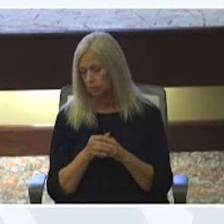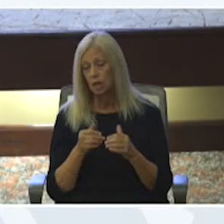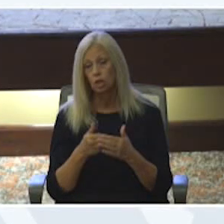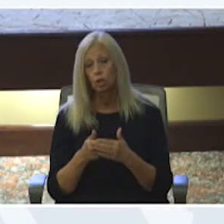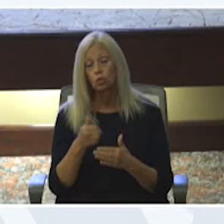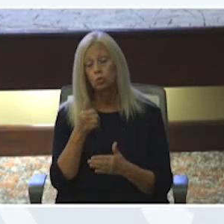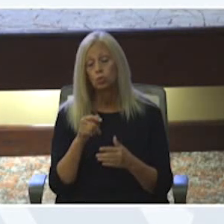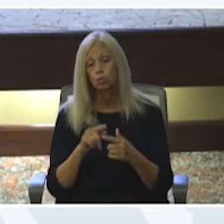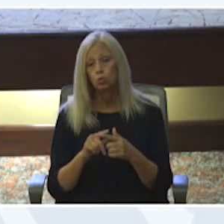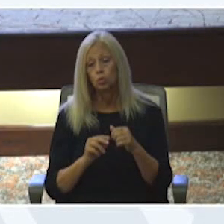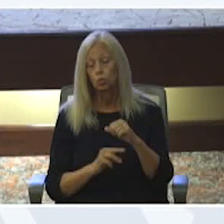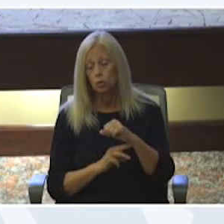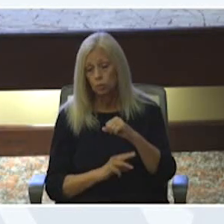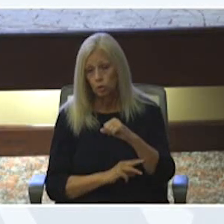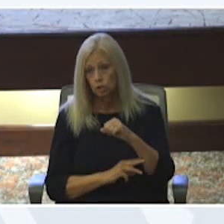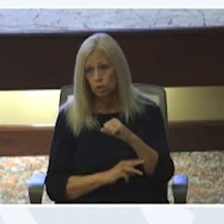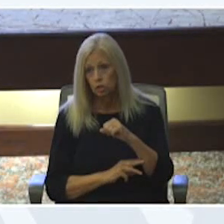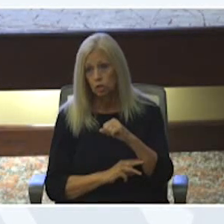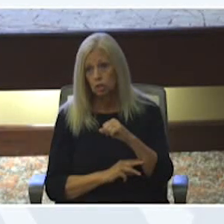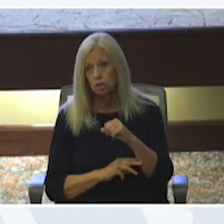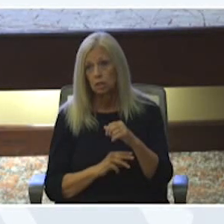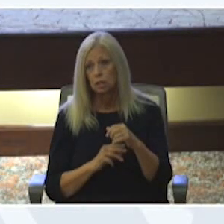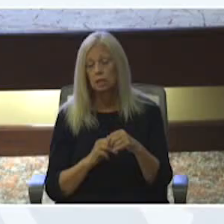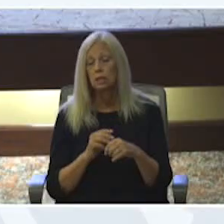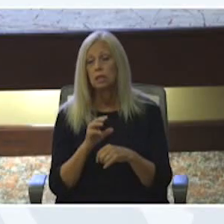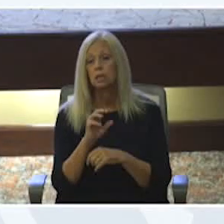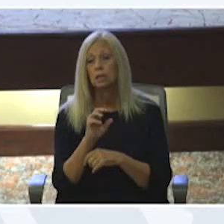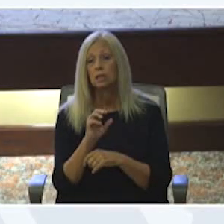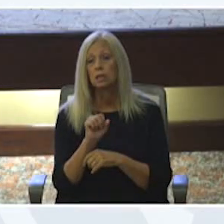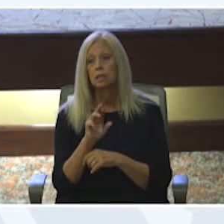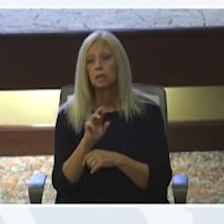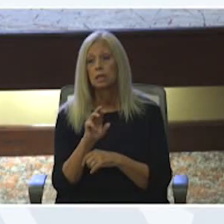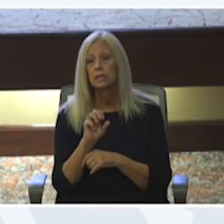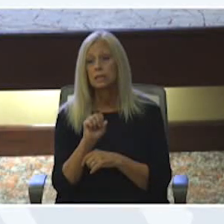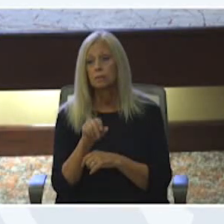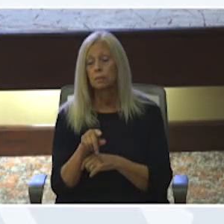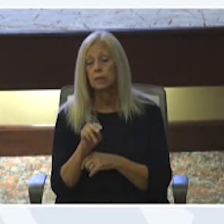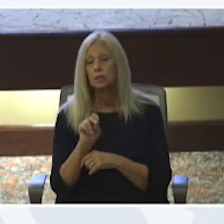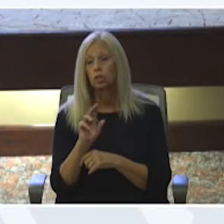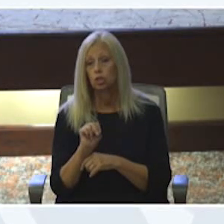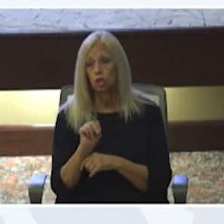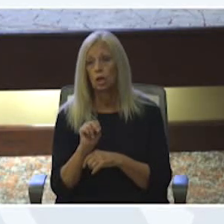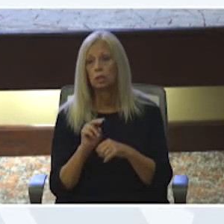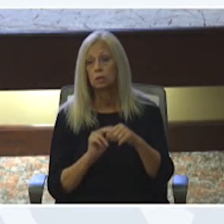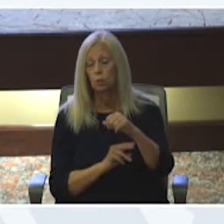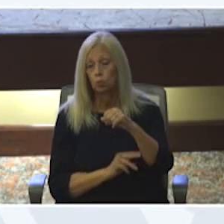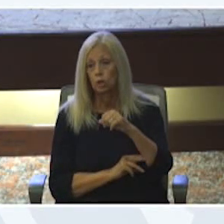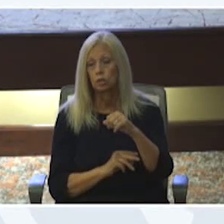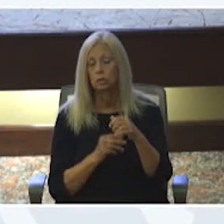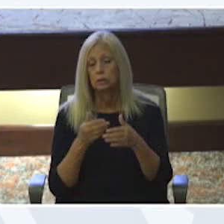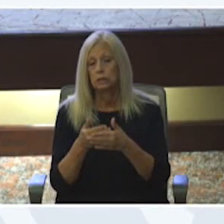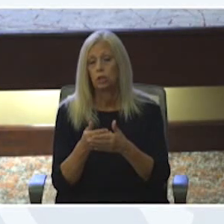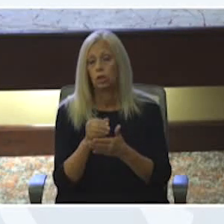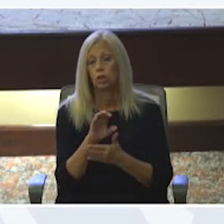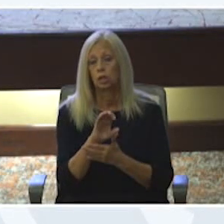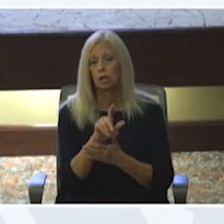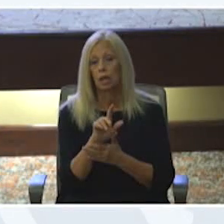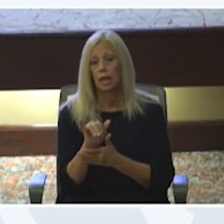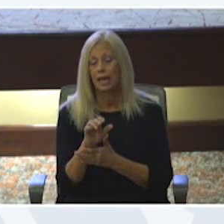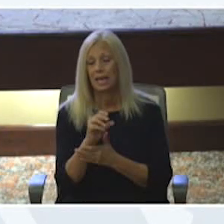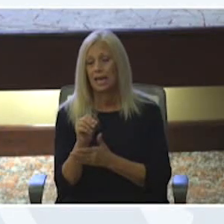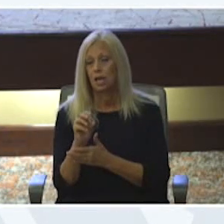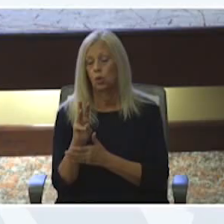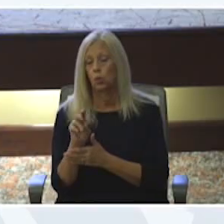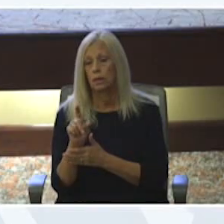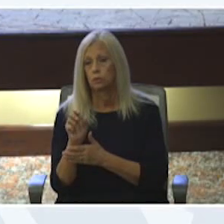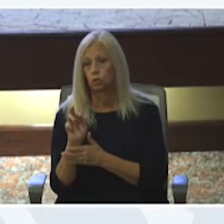bridge or the suspension bridge end of this, or as you get down to Clay and Webster, is there a way in which the trail